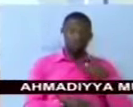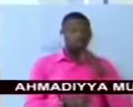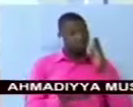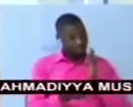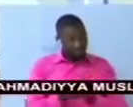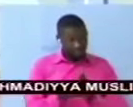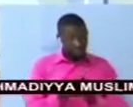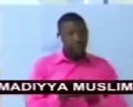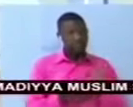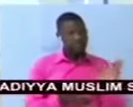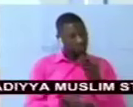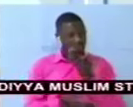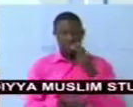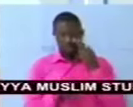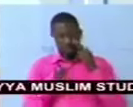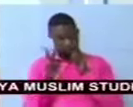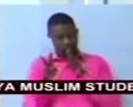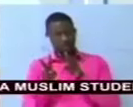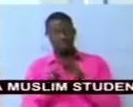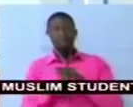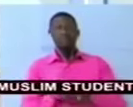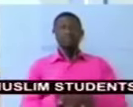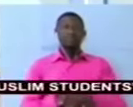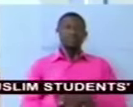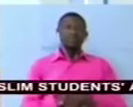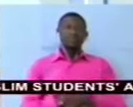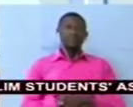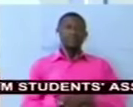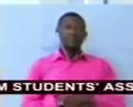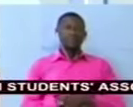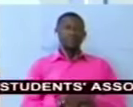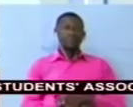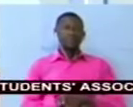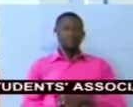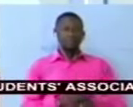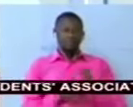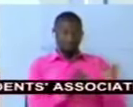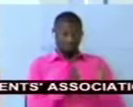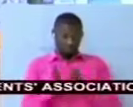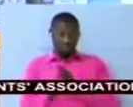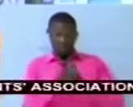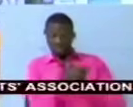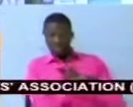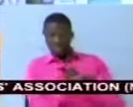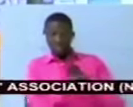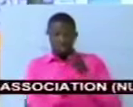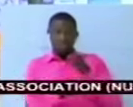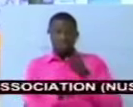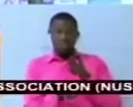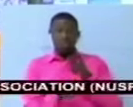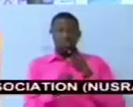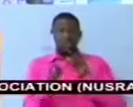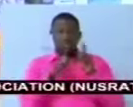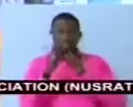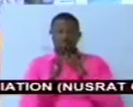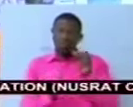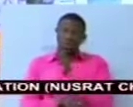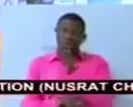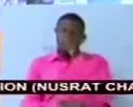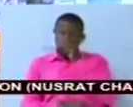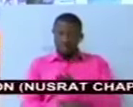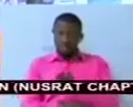Did you speak to anybody else about it? Ganaw mom nak da wax nga ko ak kenen. Wow, bossam. Yes, his